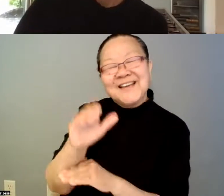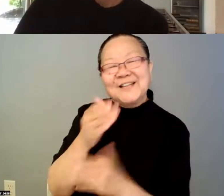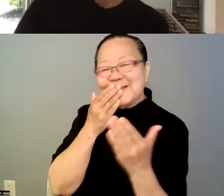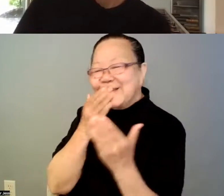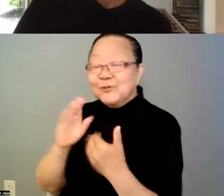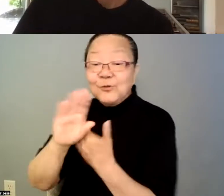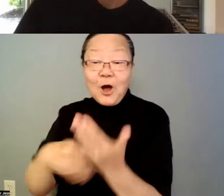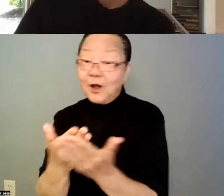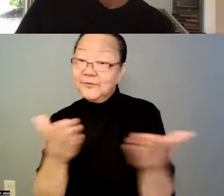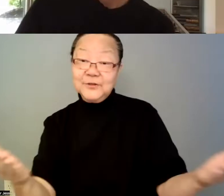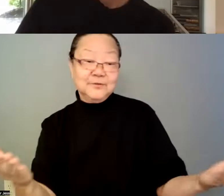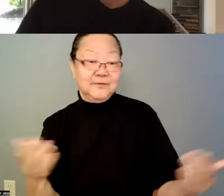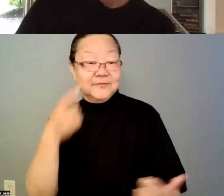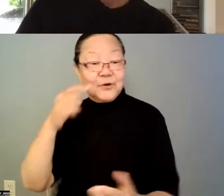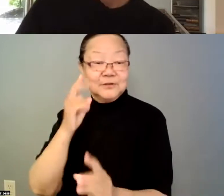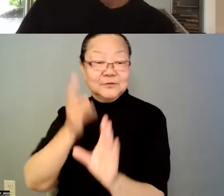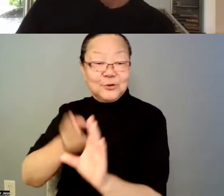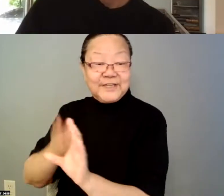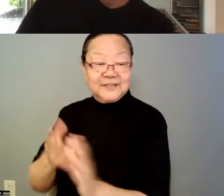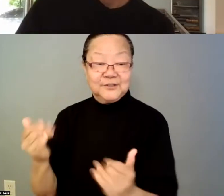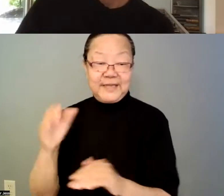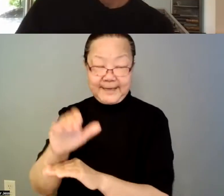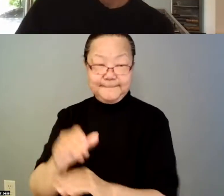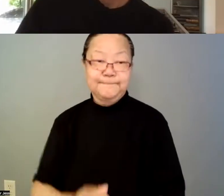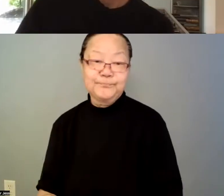to all of you all for joining us tonight.